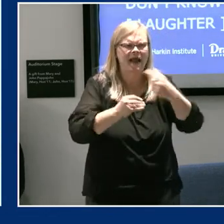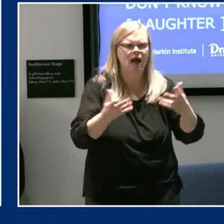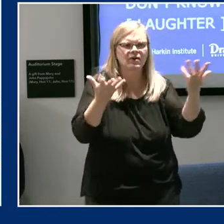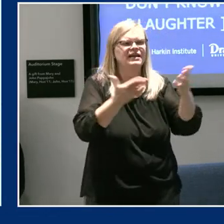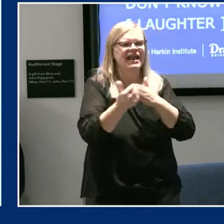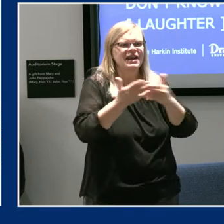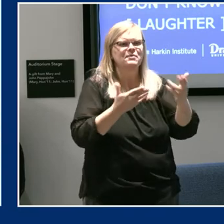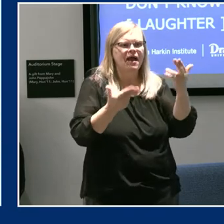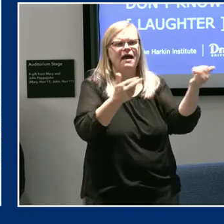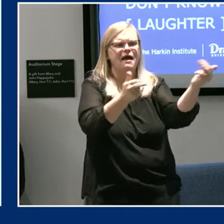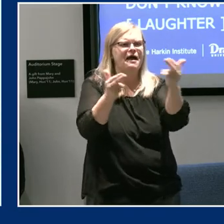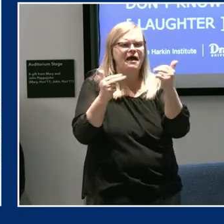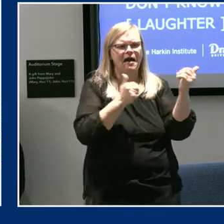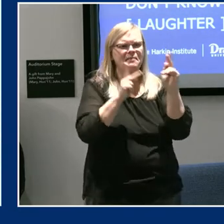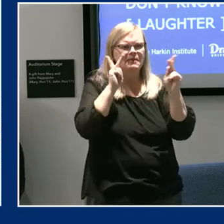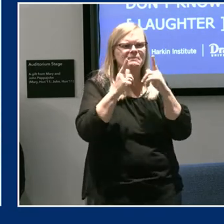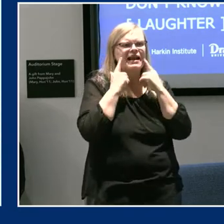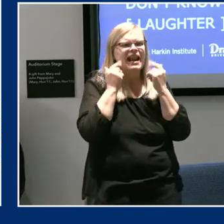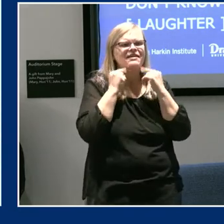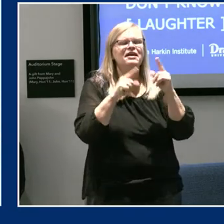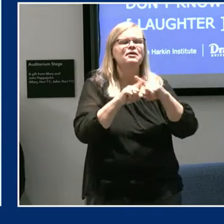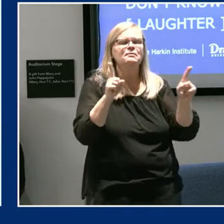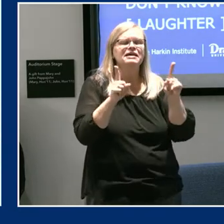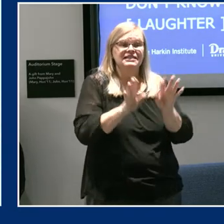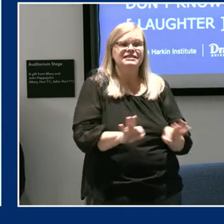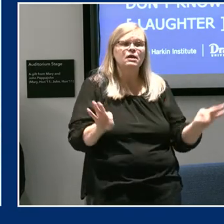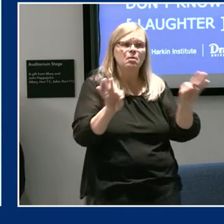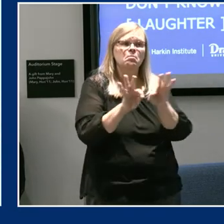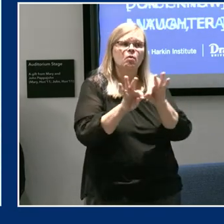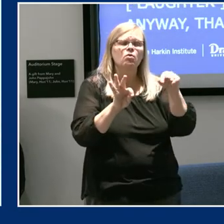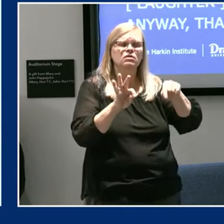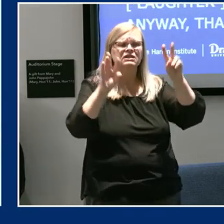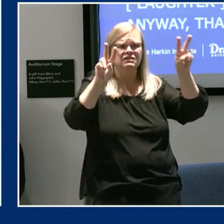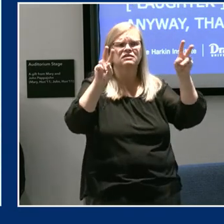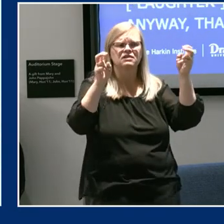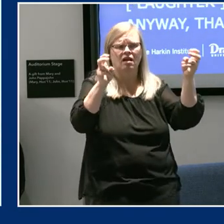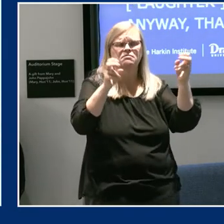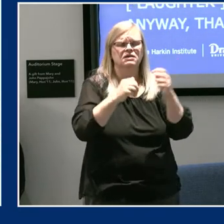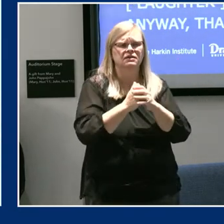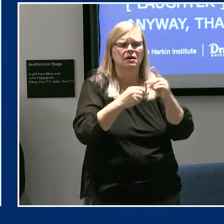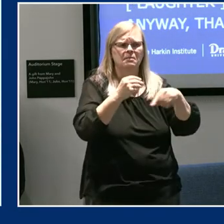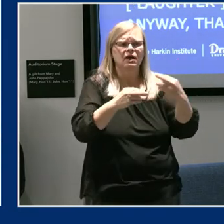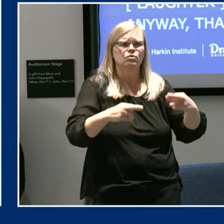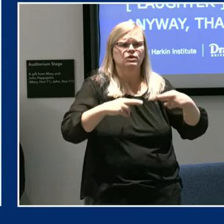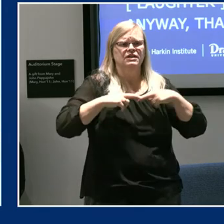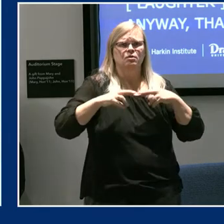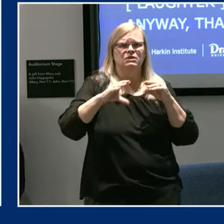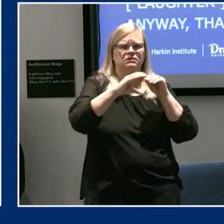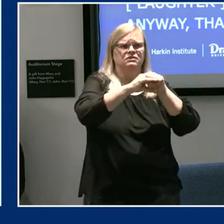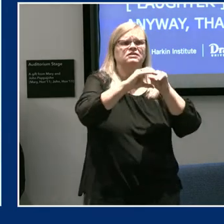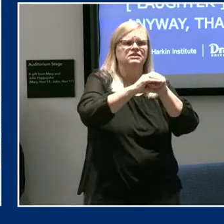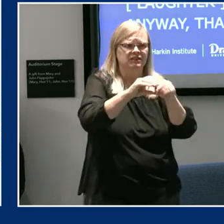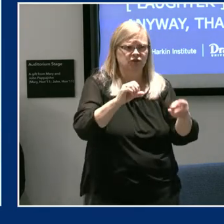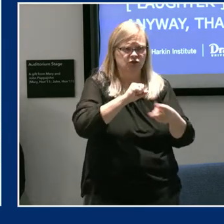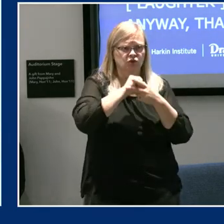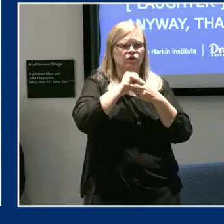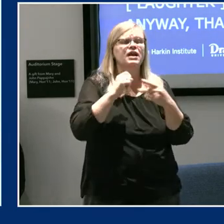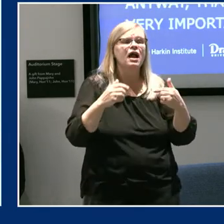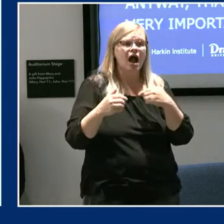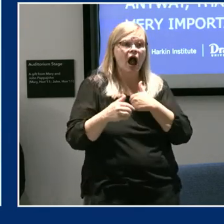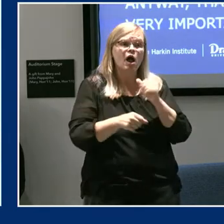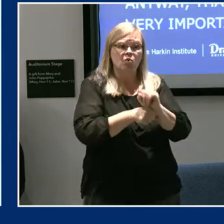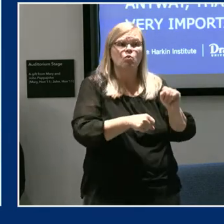But anyway, thank you for being here and this very important topic of retirement security. It's something that I had worked on before